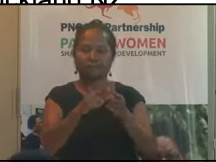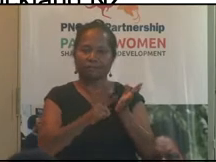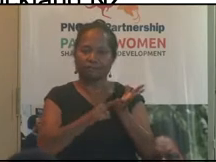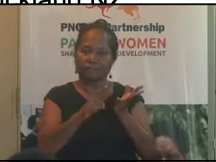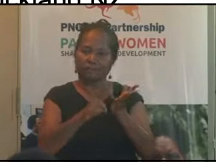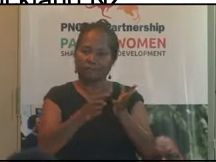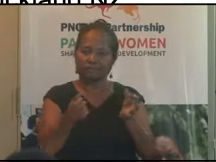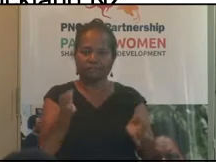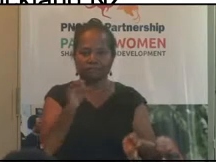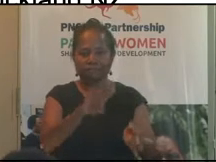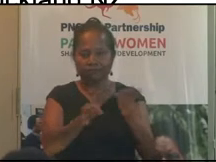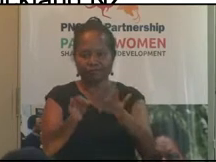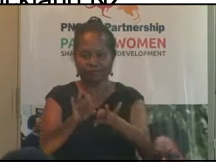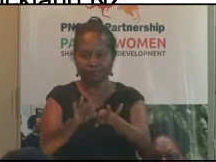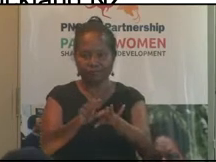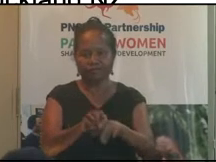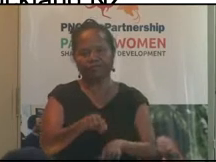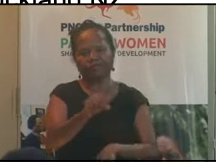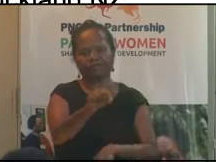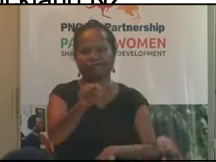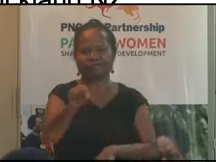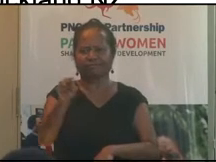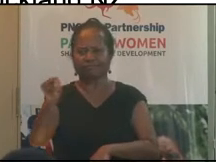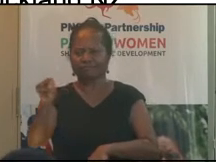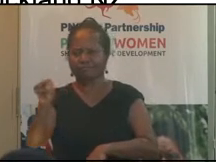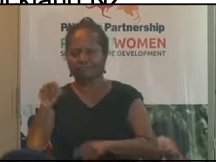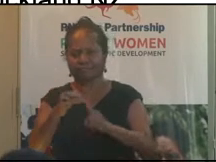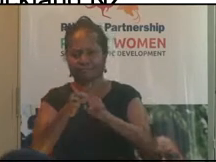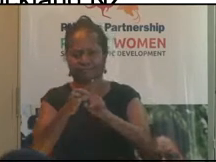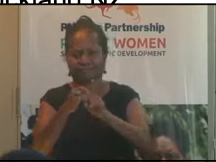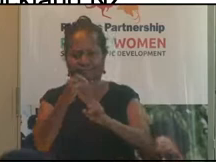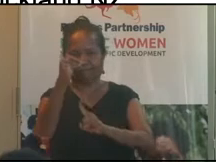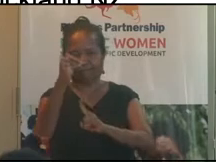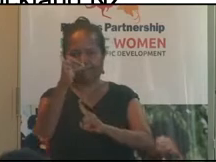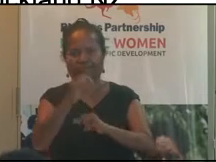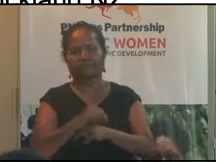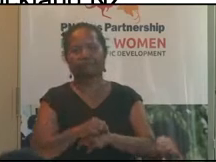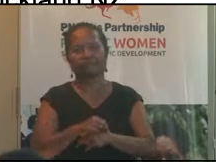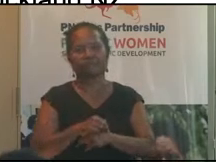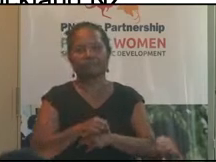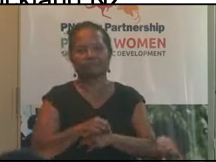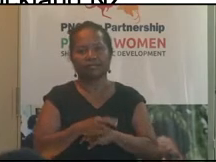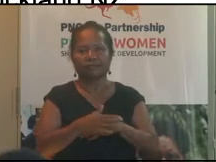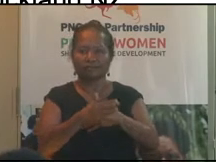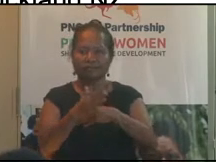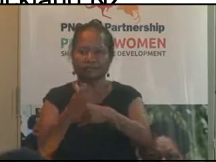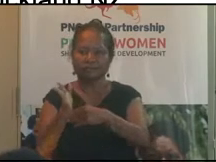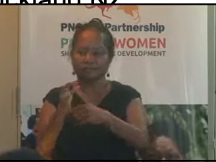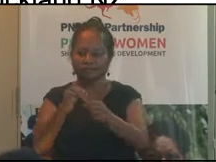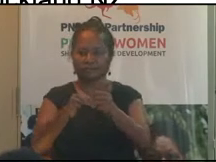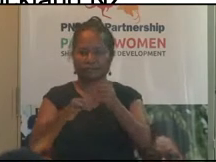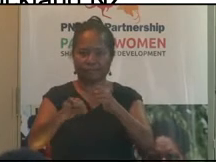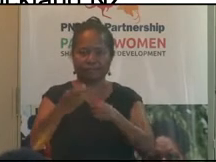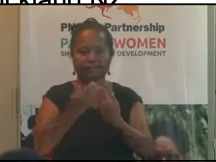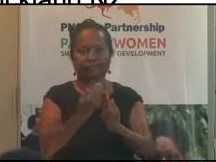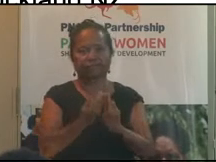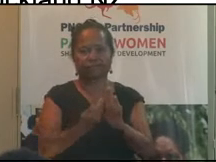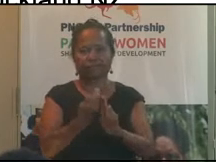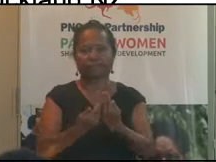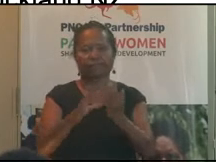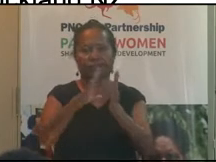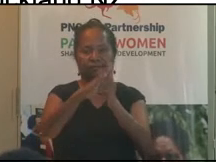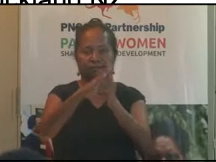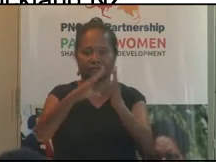science, specifically in comparative politics, political theory, and public administration at the University of Papua New Guinea